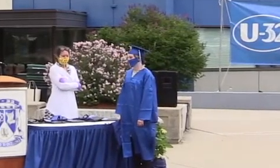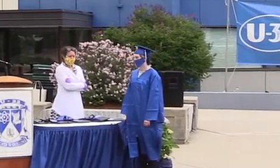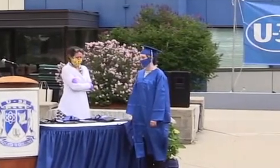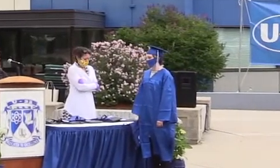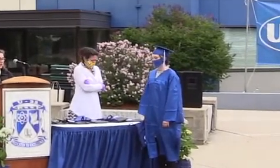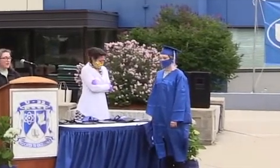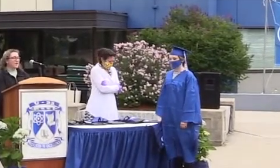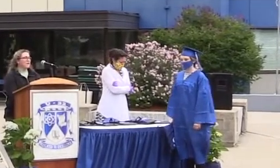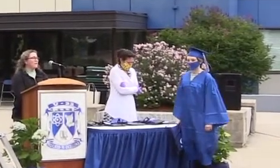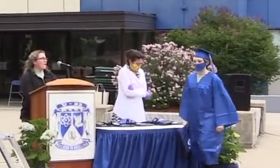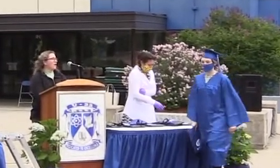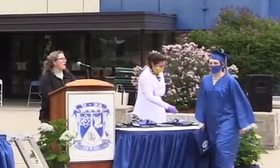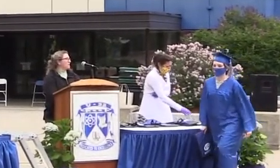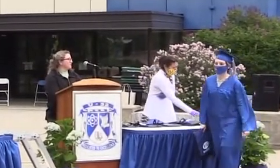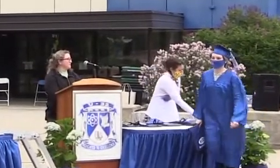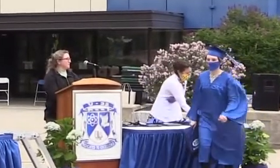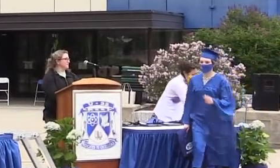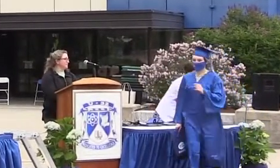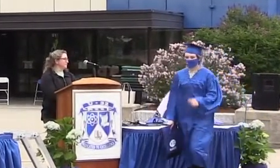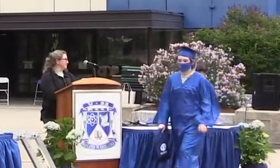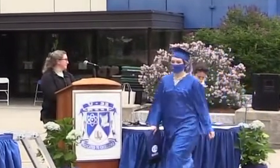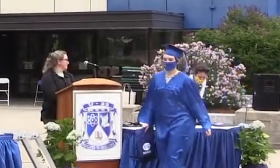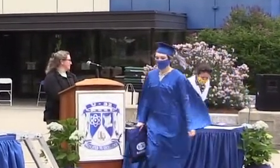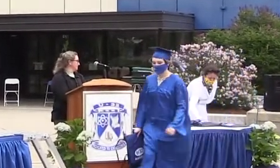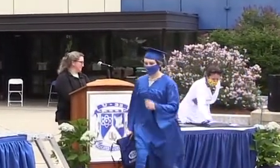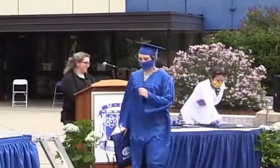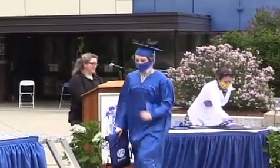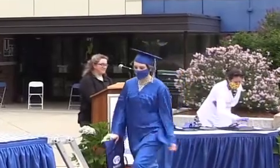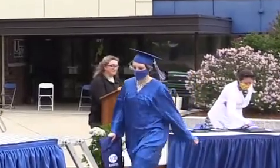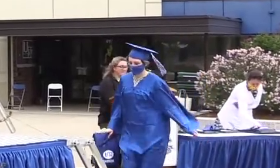Ella Dorothy Farr.